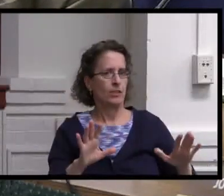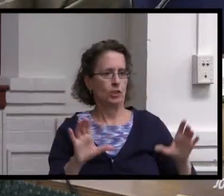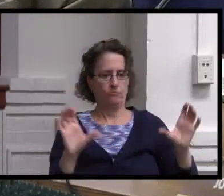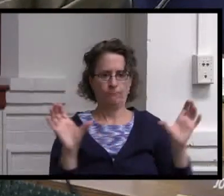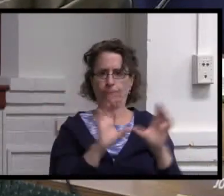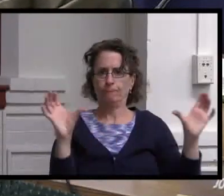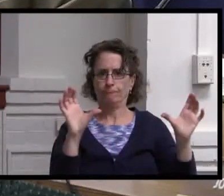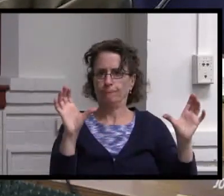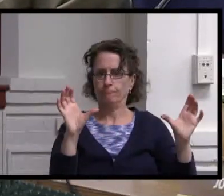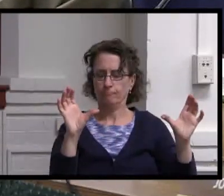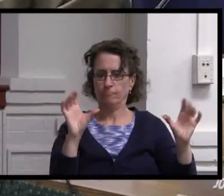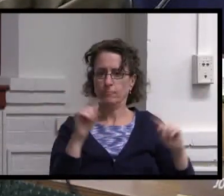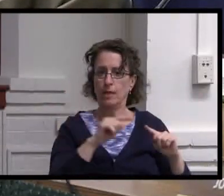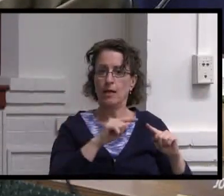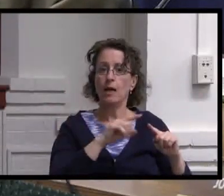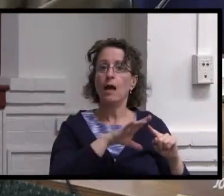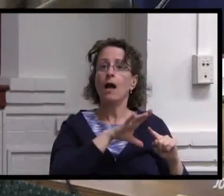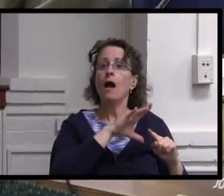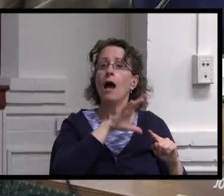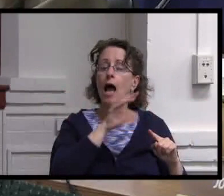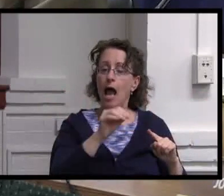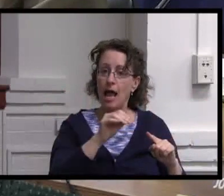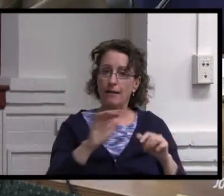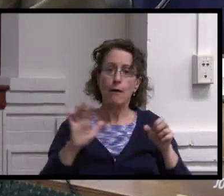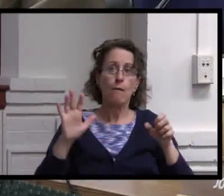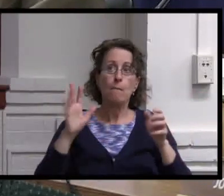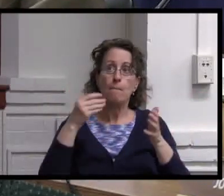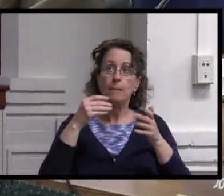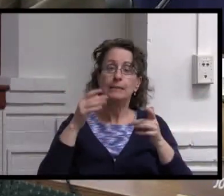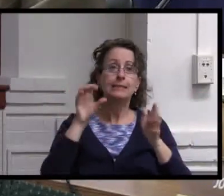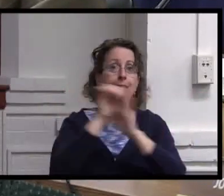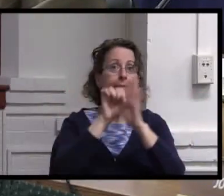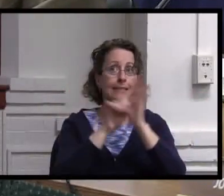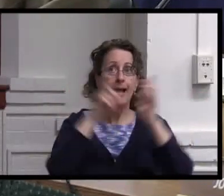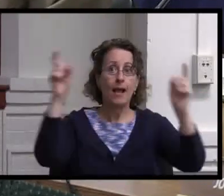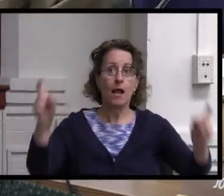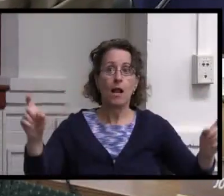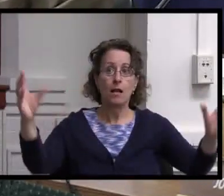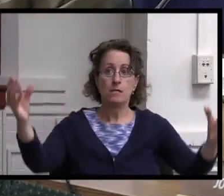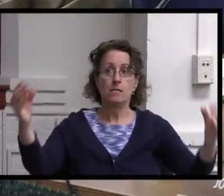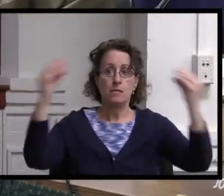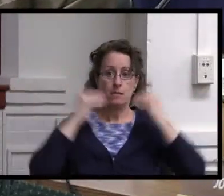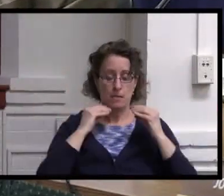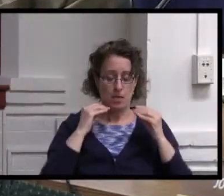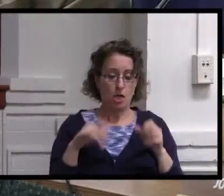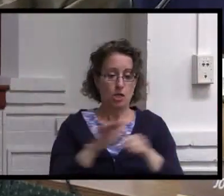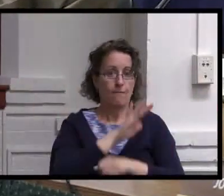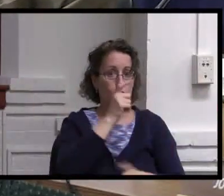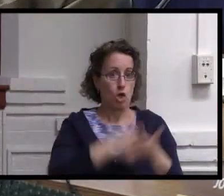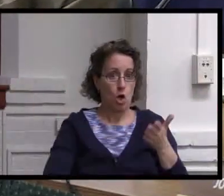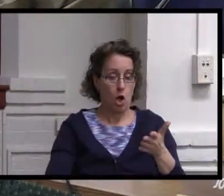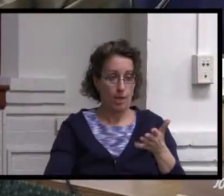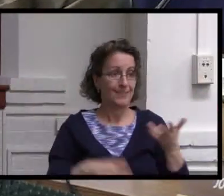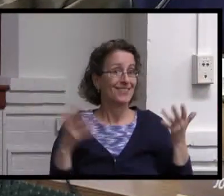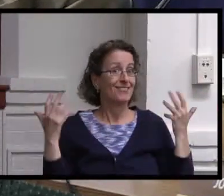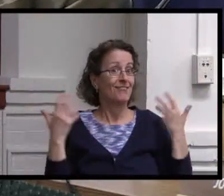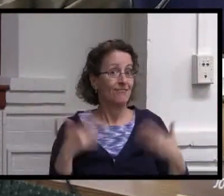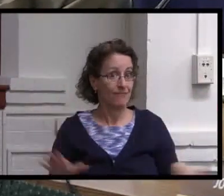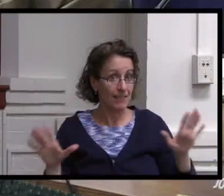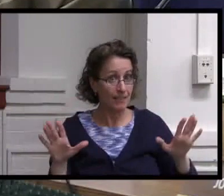and 100% reimbursement for all of the project costs by the two state agencies, that at that point the town will take ownership